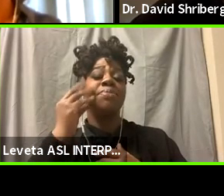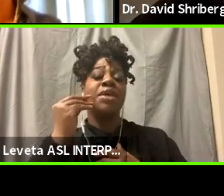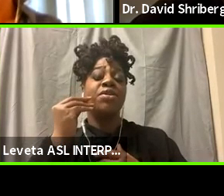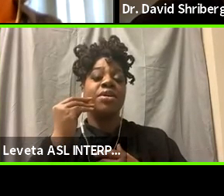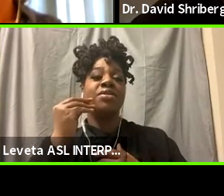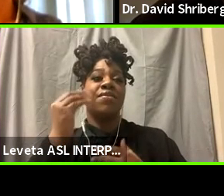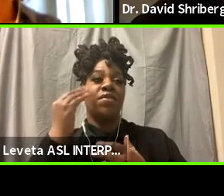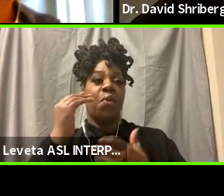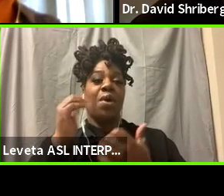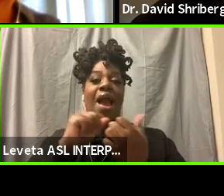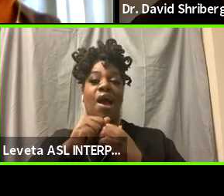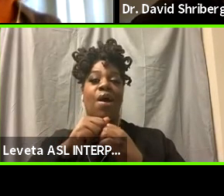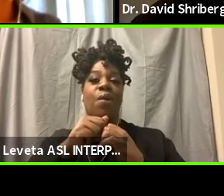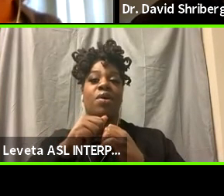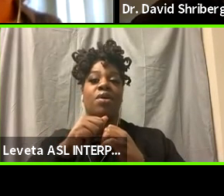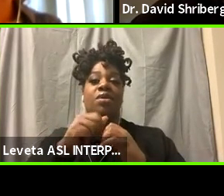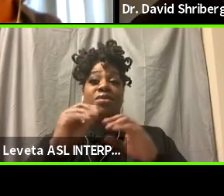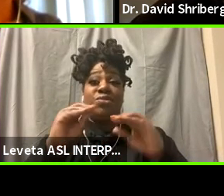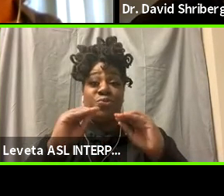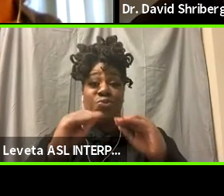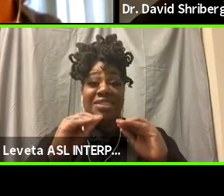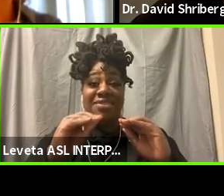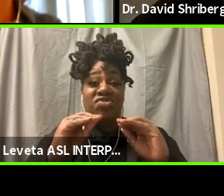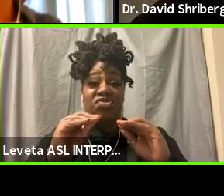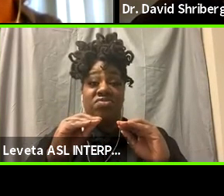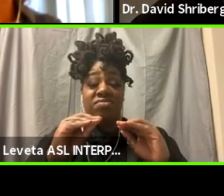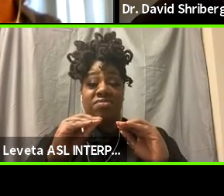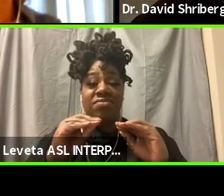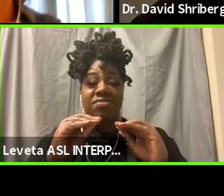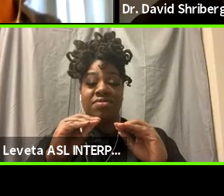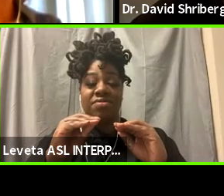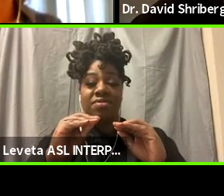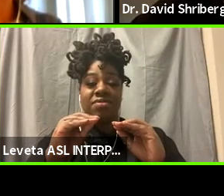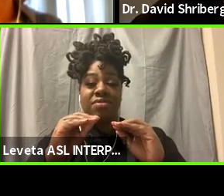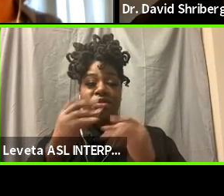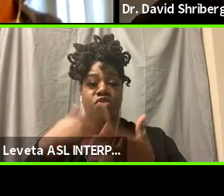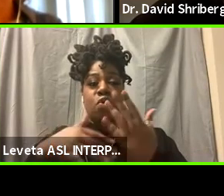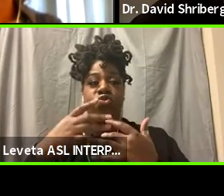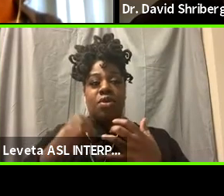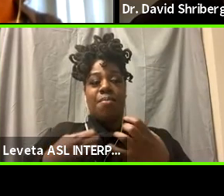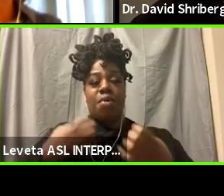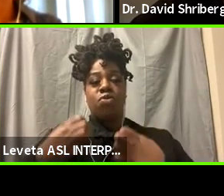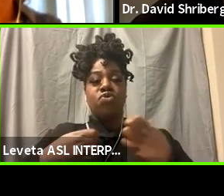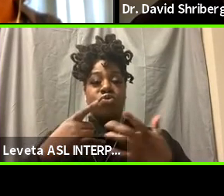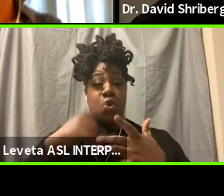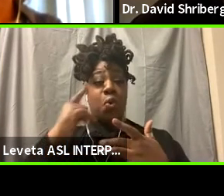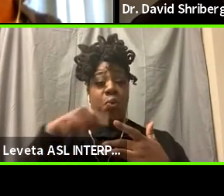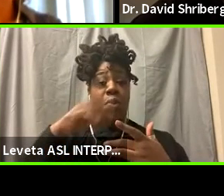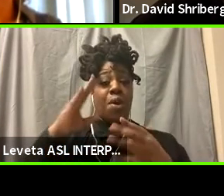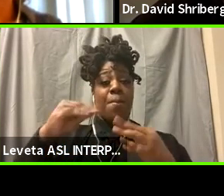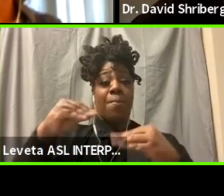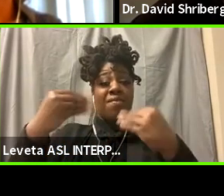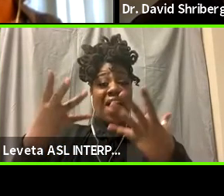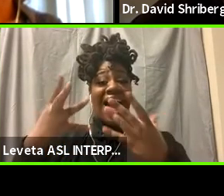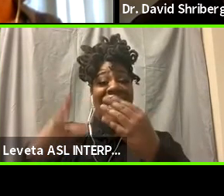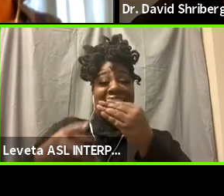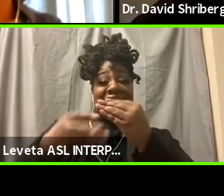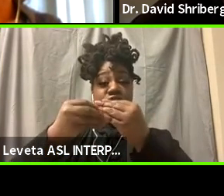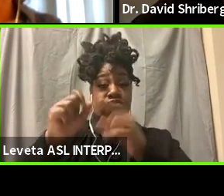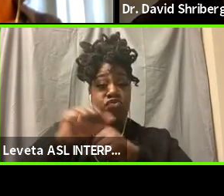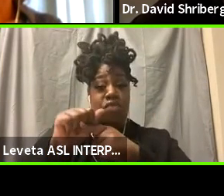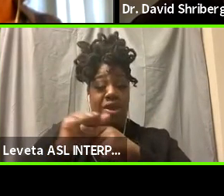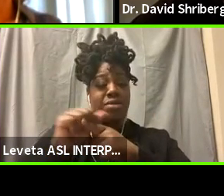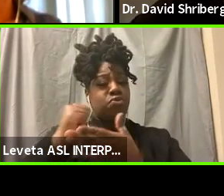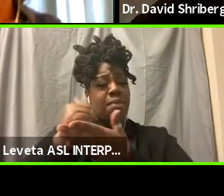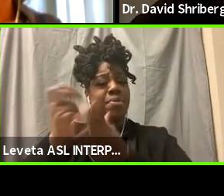So it will require additional training for our teachers to help them to feel comfortable with incorporating this. But I say this, so, and I